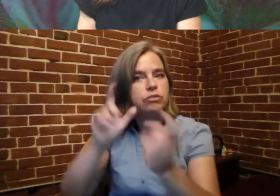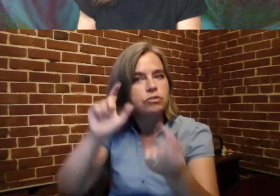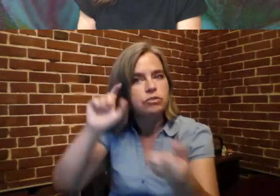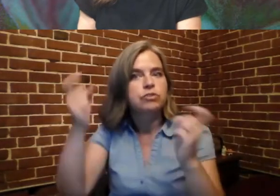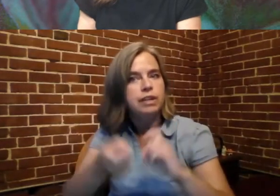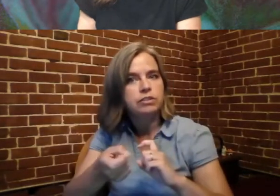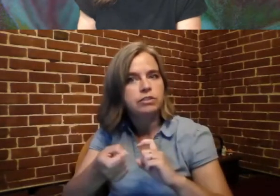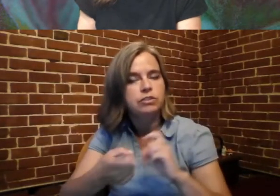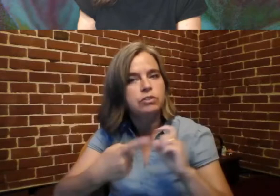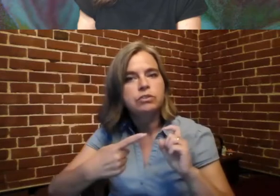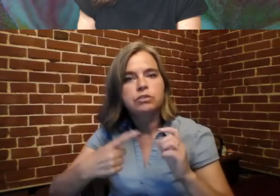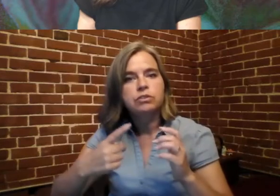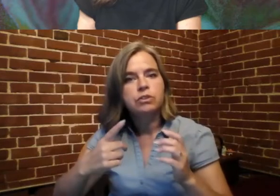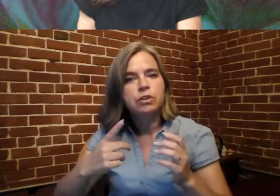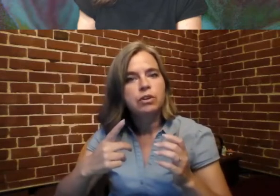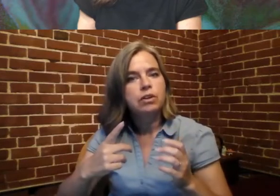What do we learn if